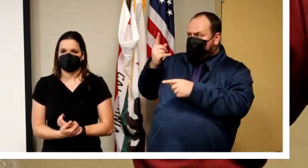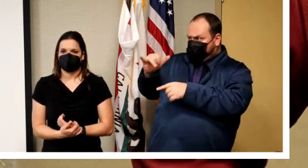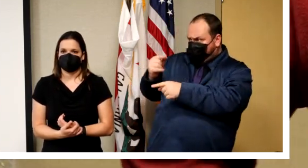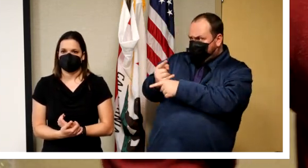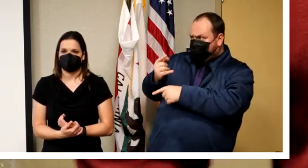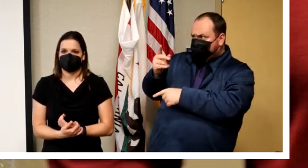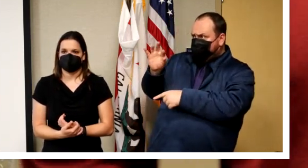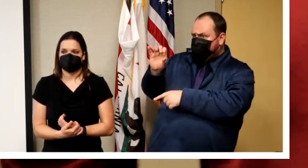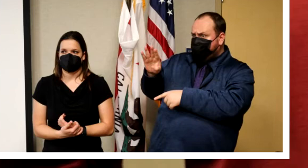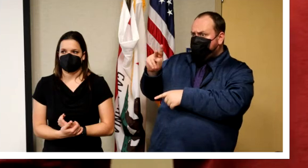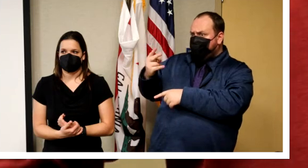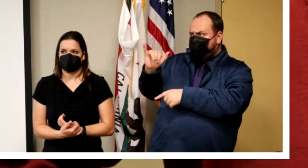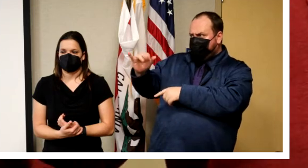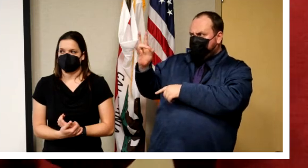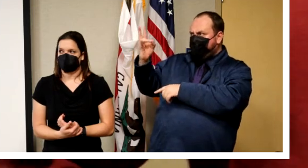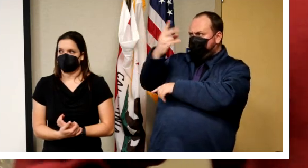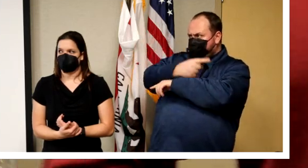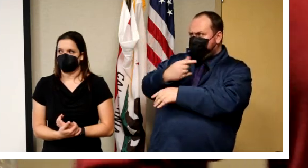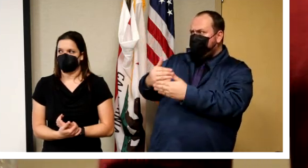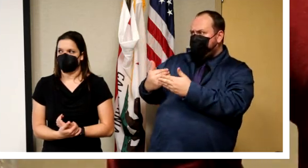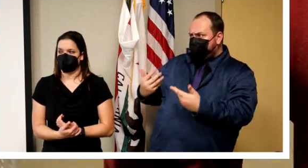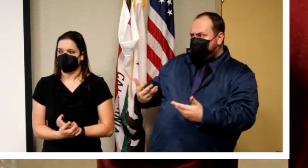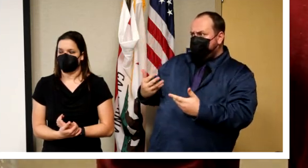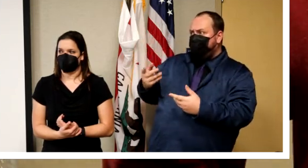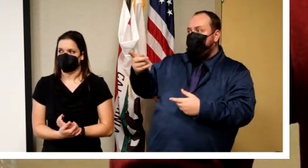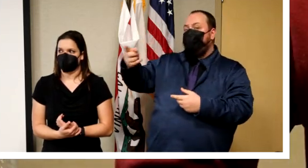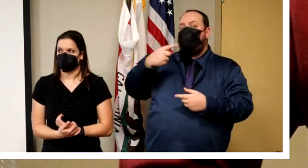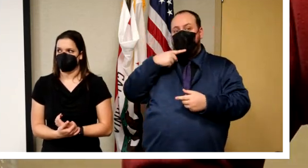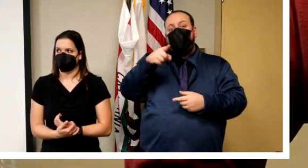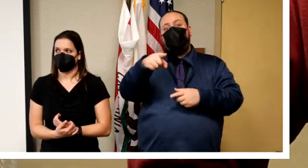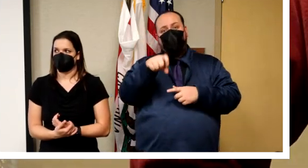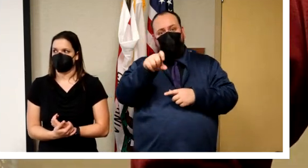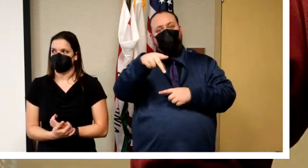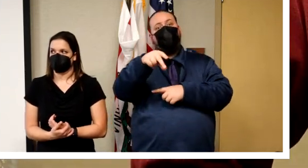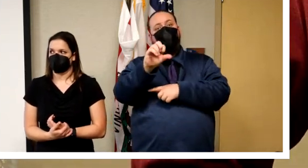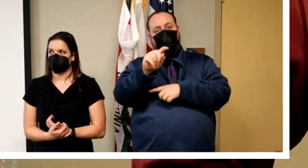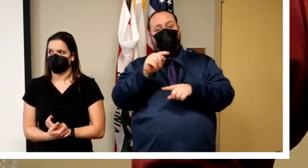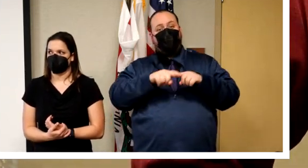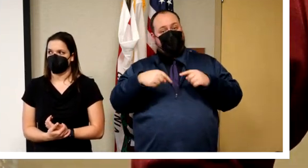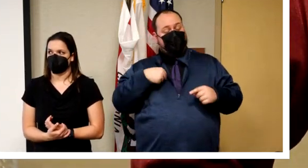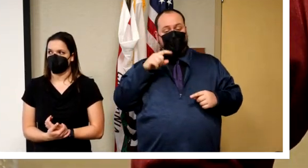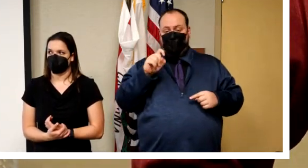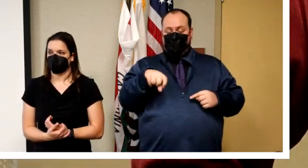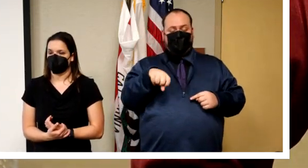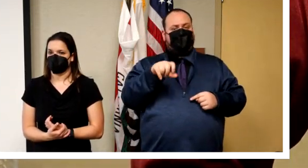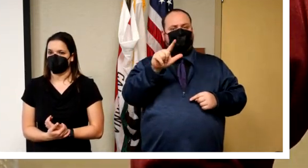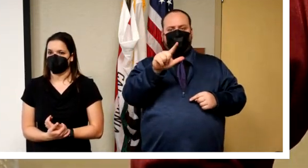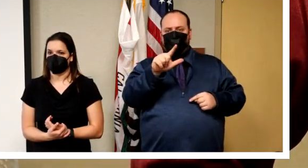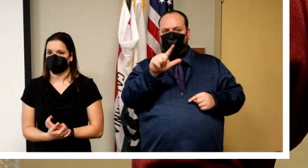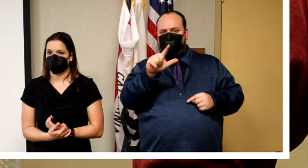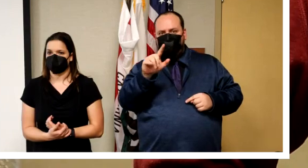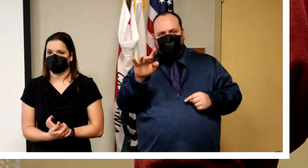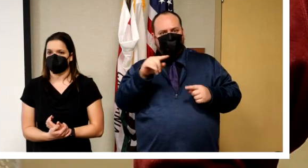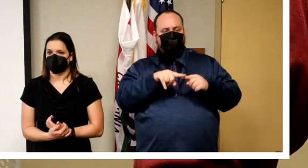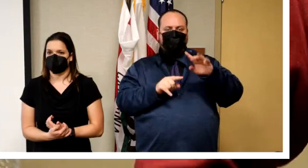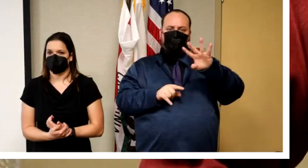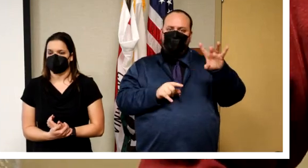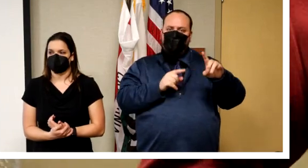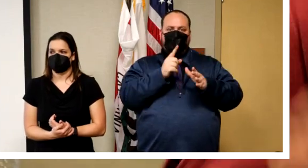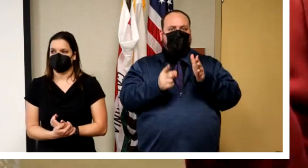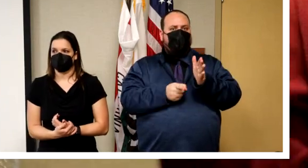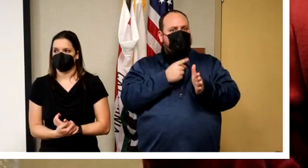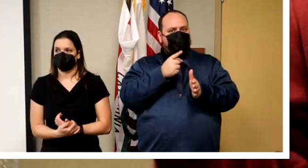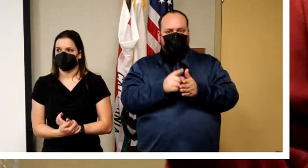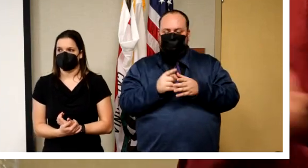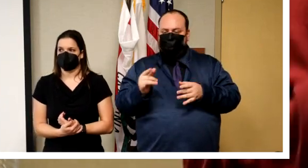correct? That's 7 days before? Yeah, but that's when you need to post them. I probably need 24, 48 hours. We could do it as quickly as we can. We